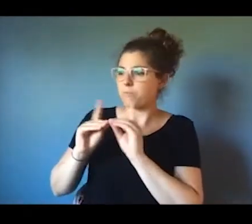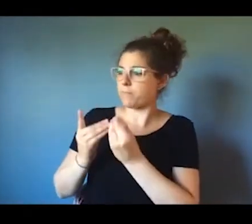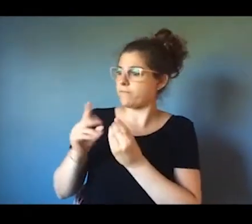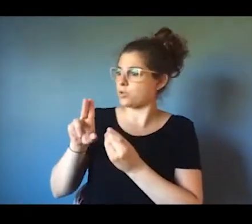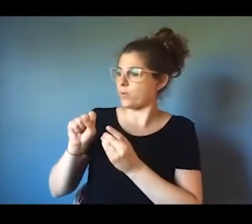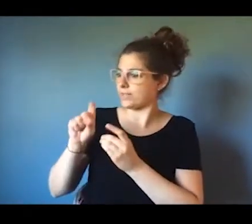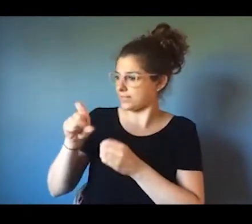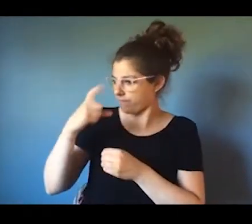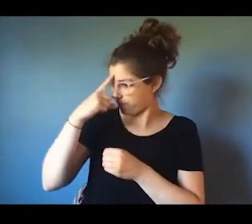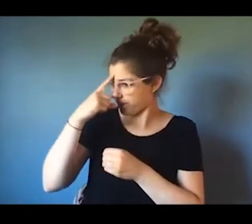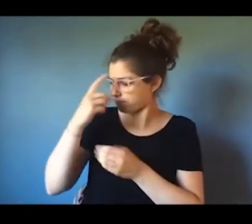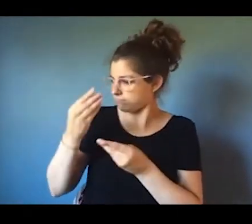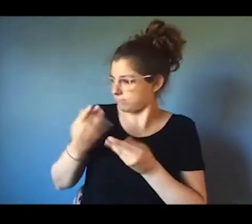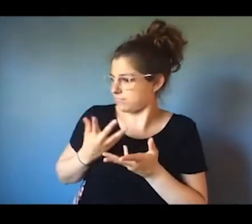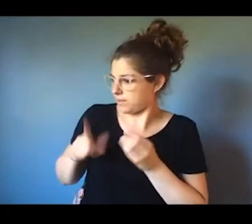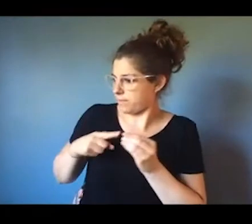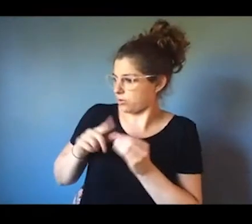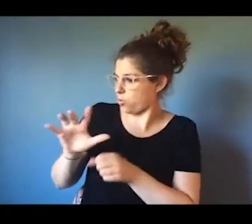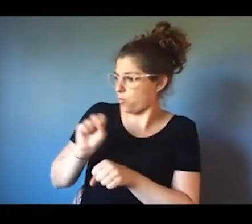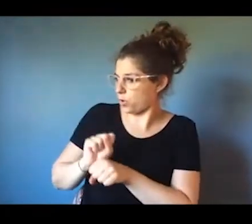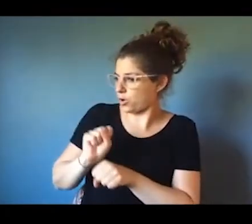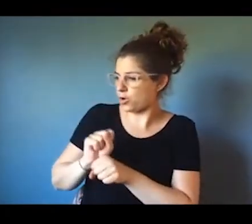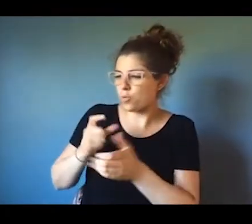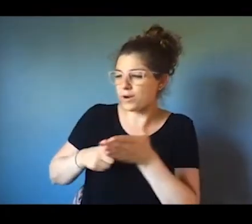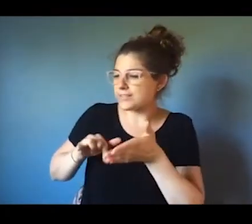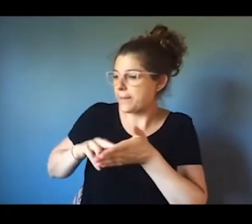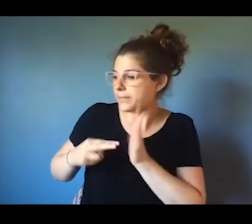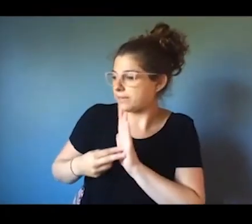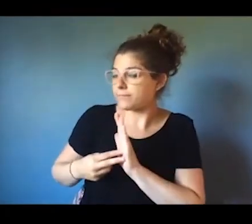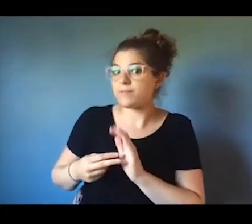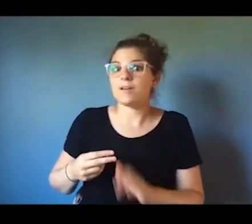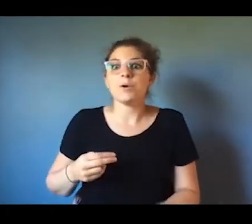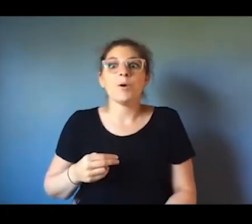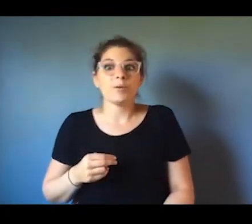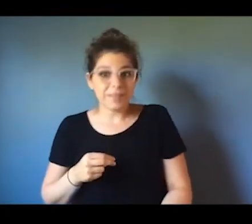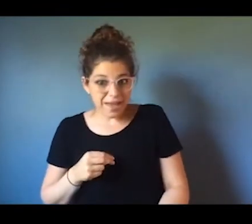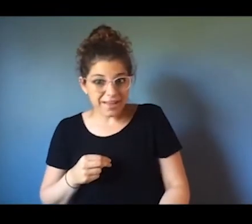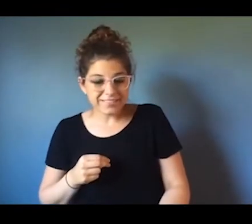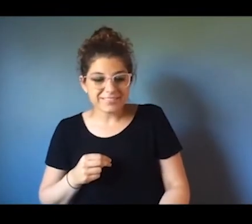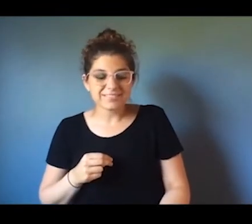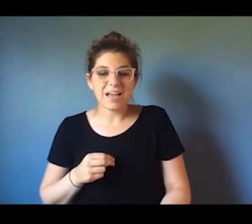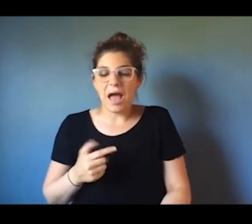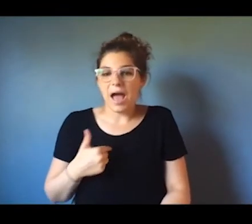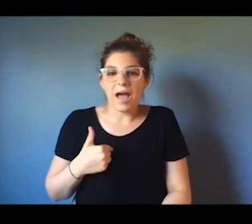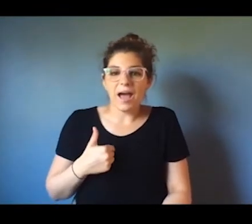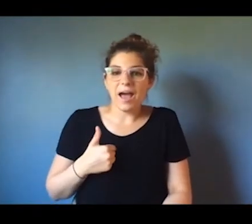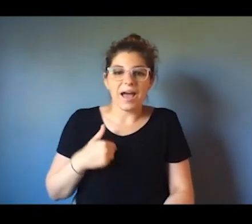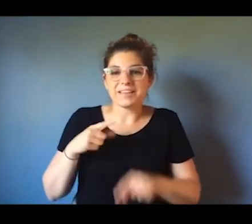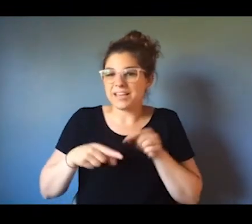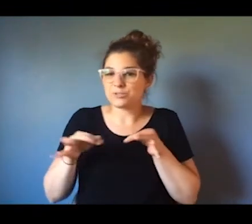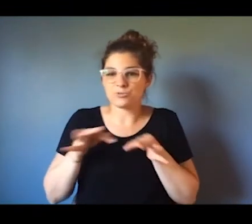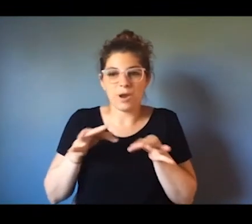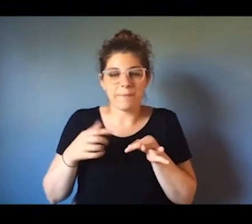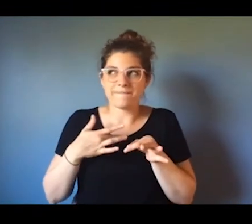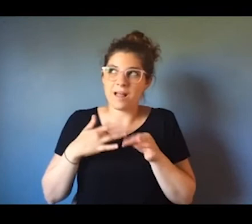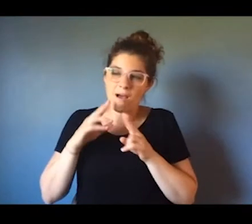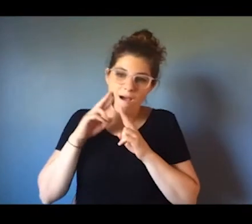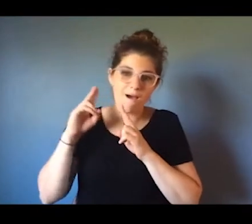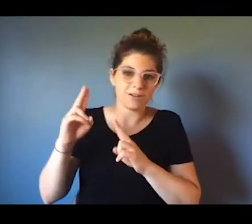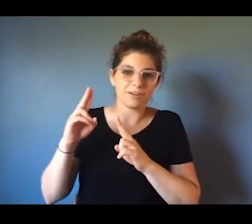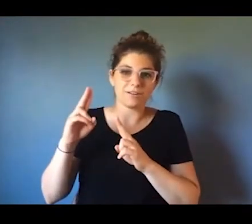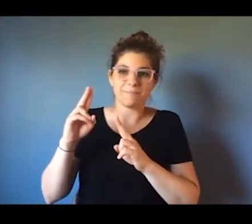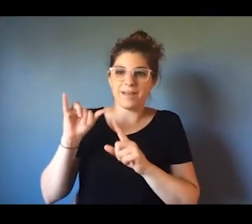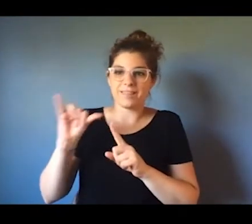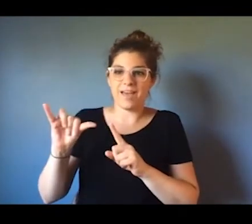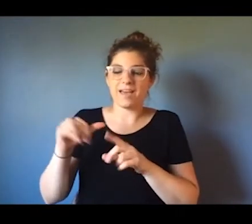ambassador for the State Department of the U.S. government. Please tell us about your work and what it means. Oh my goodness, I can't